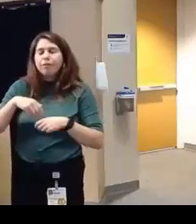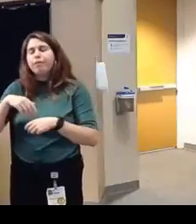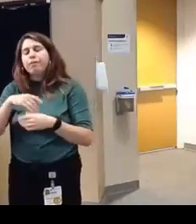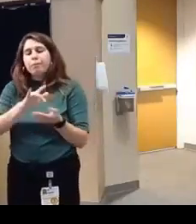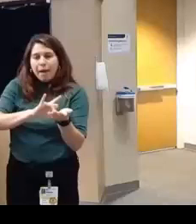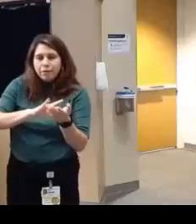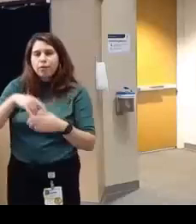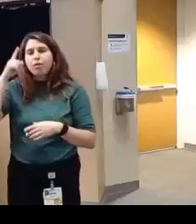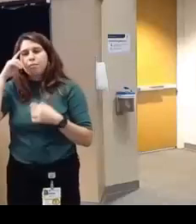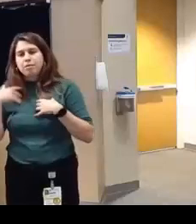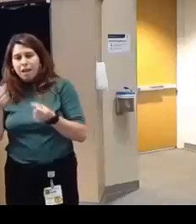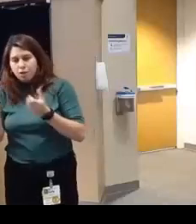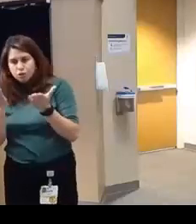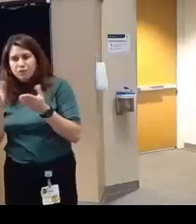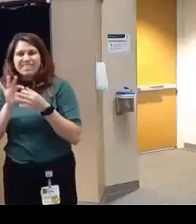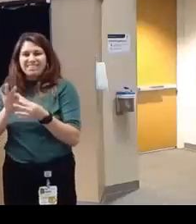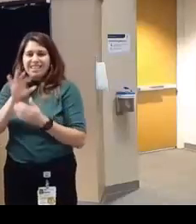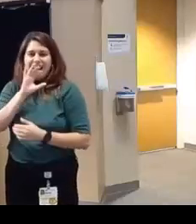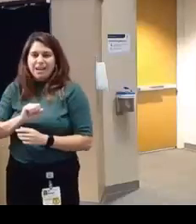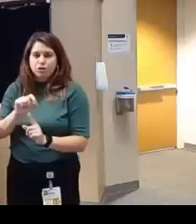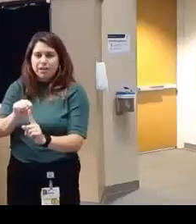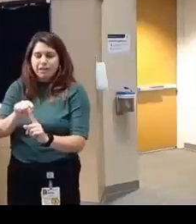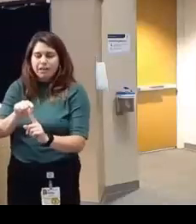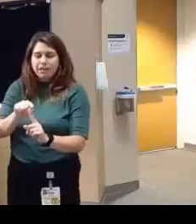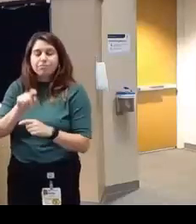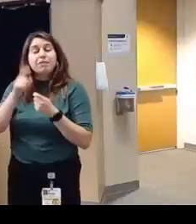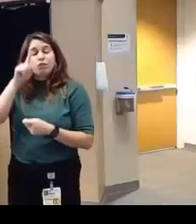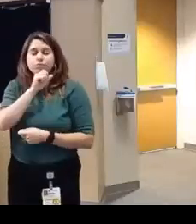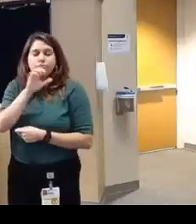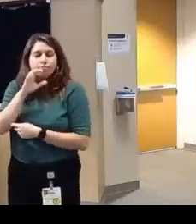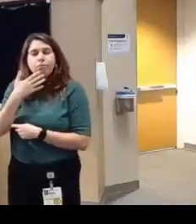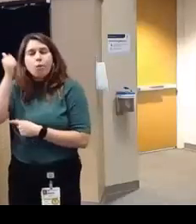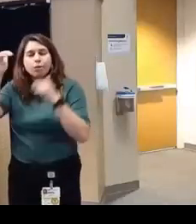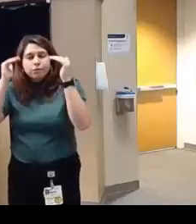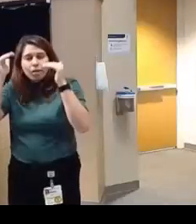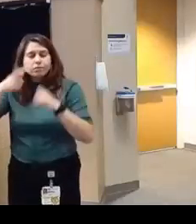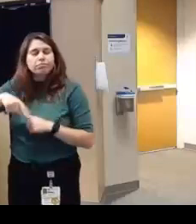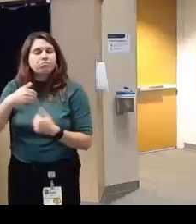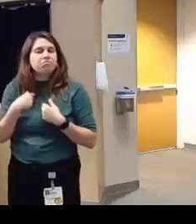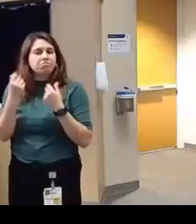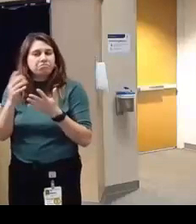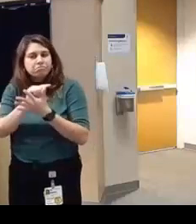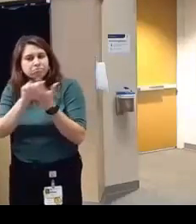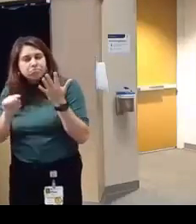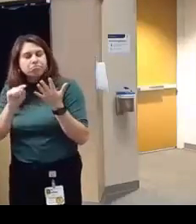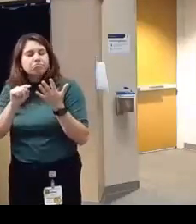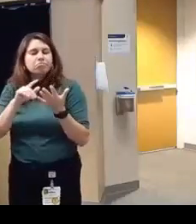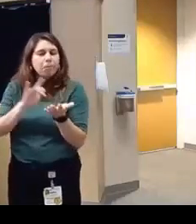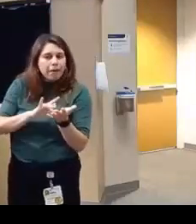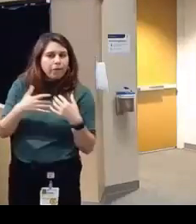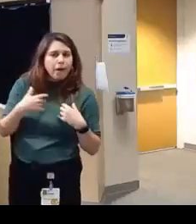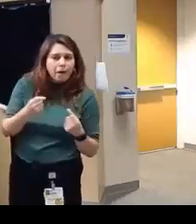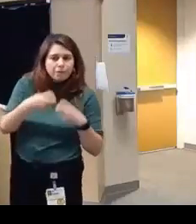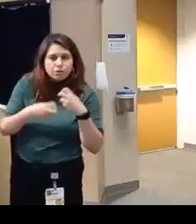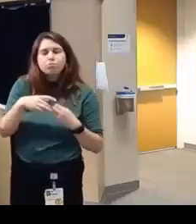as it relates to aging, and particularly for older adults who have multiple medical and